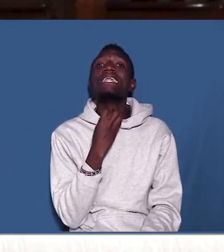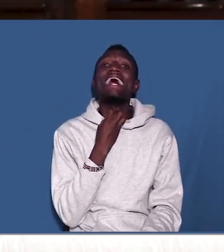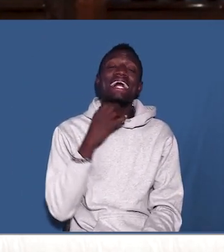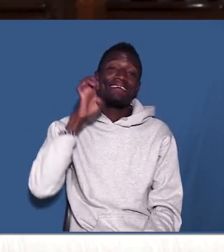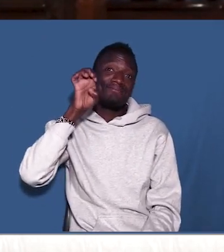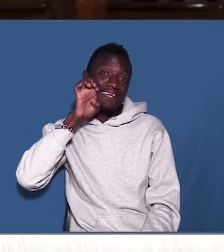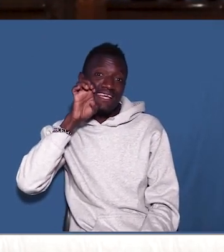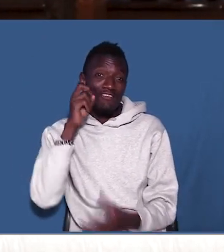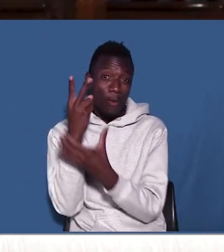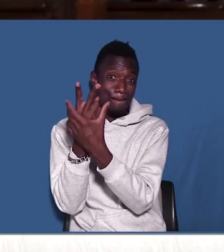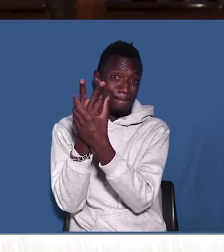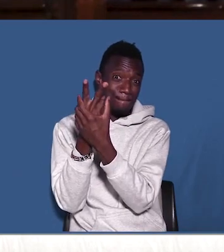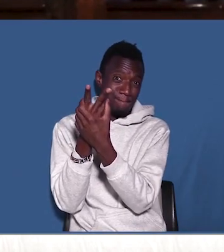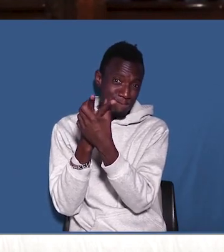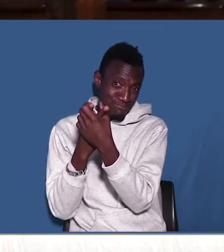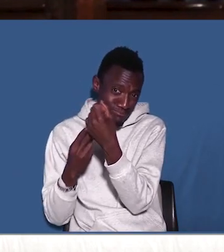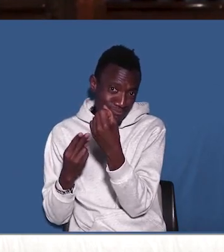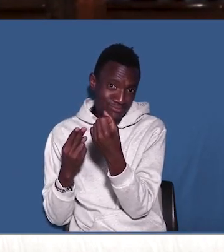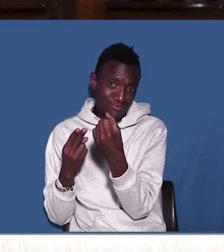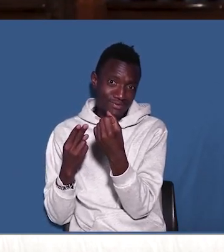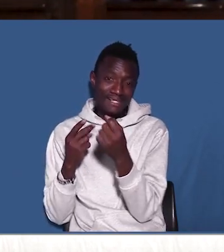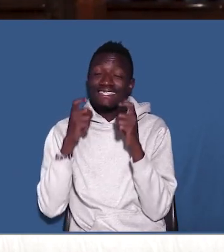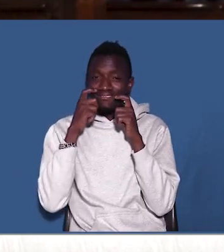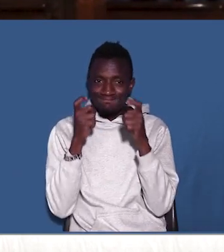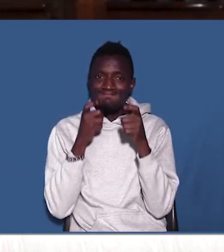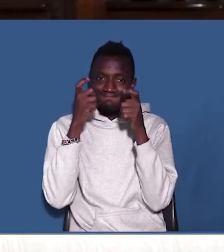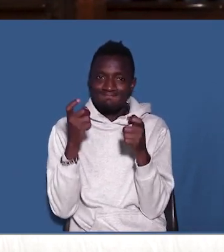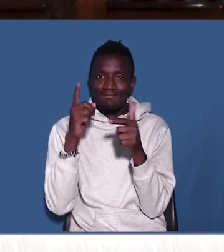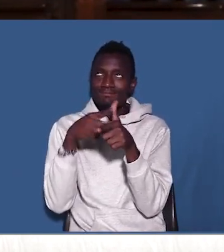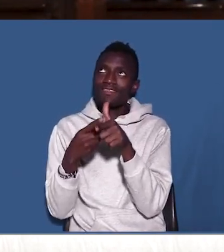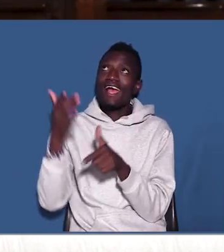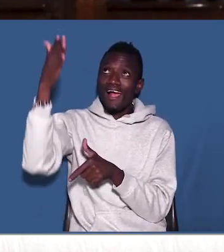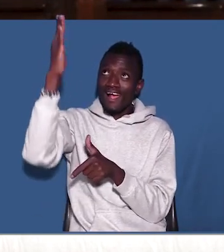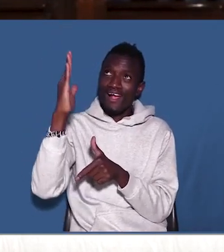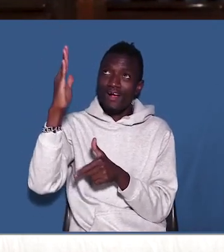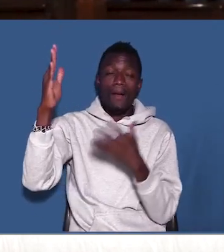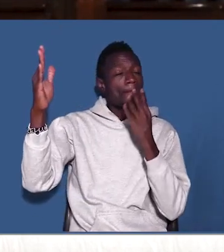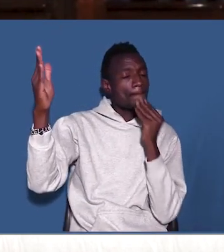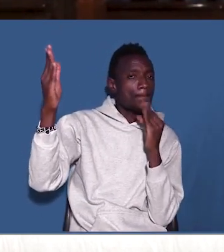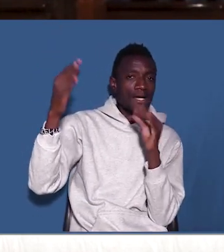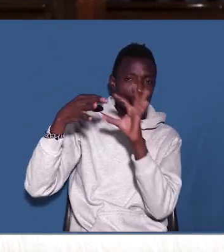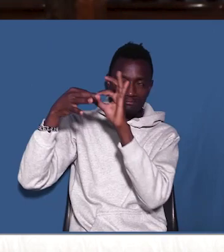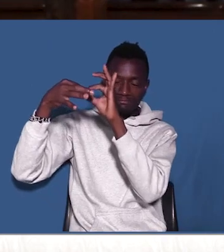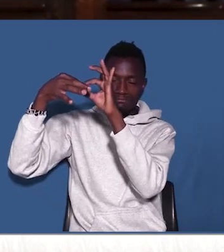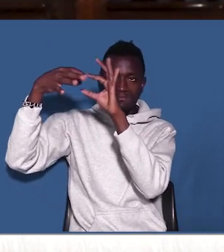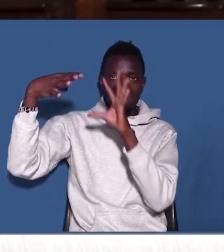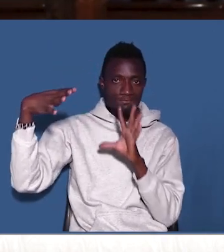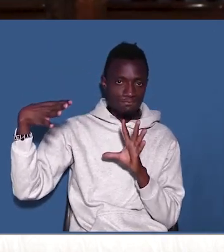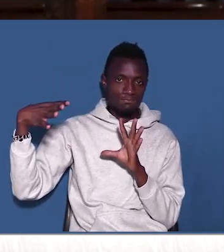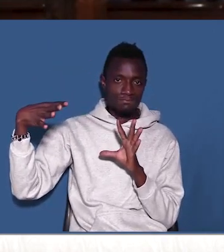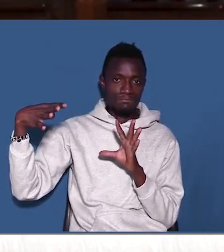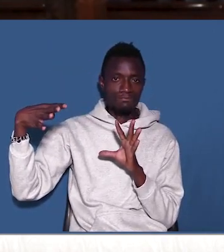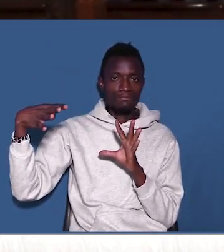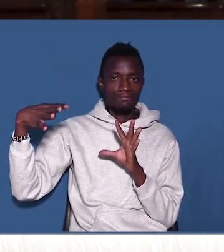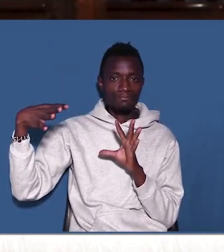has been our story ever since. It is the explanation of what we